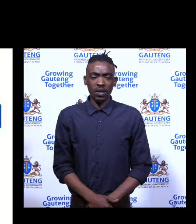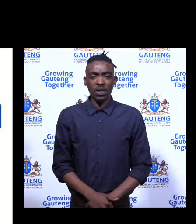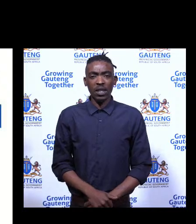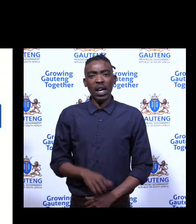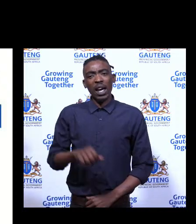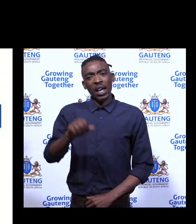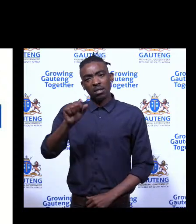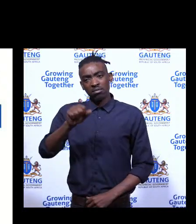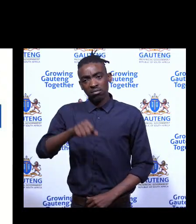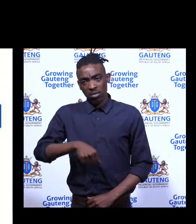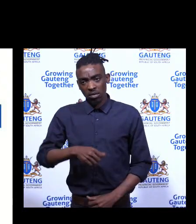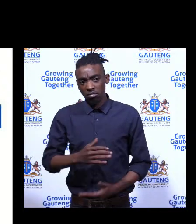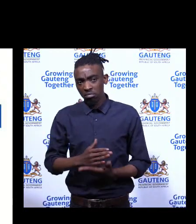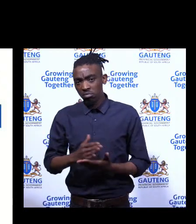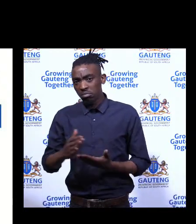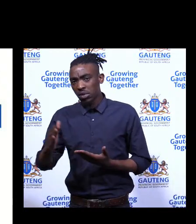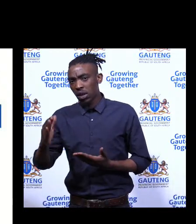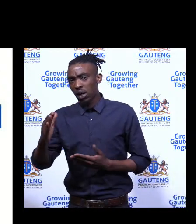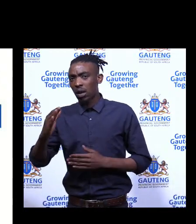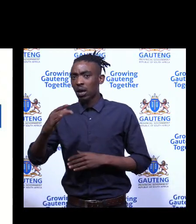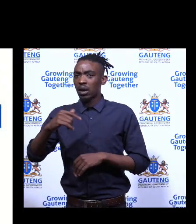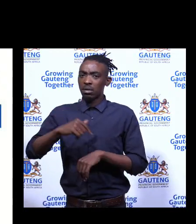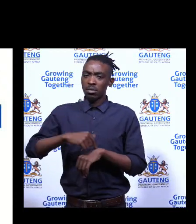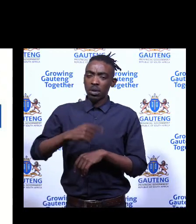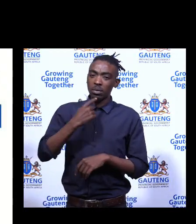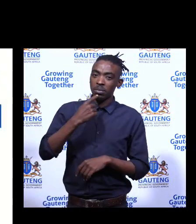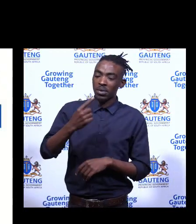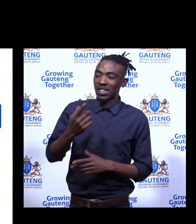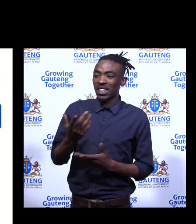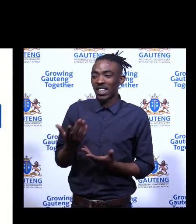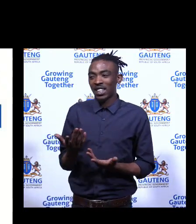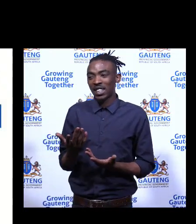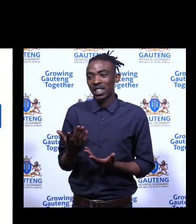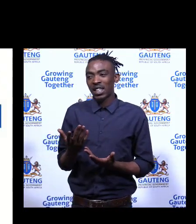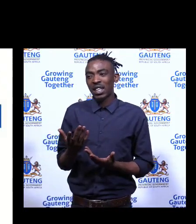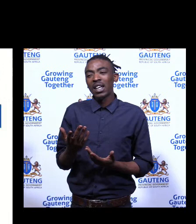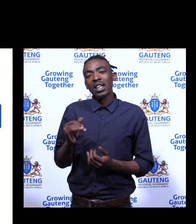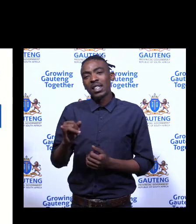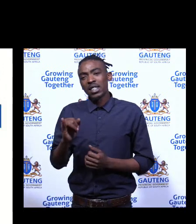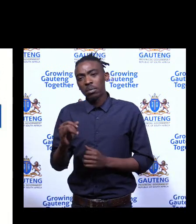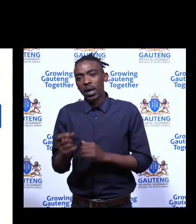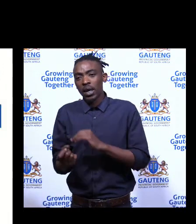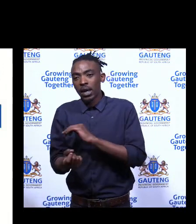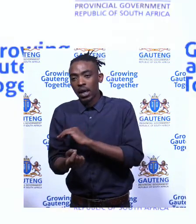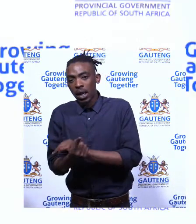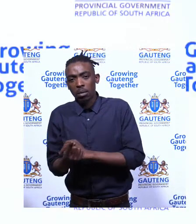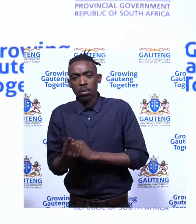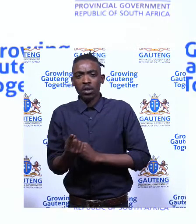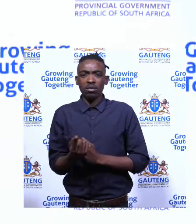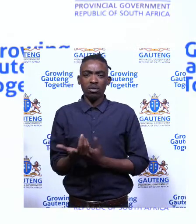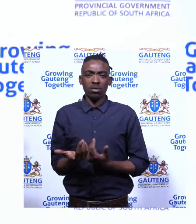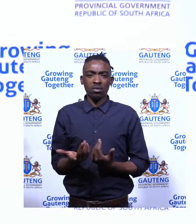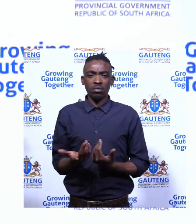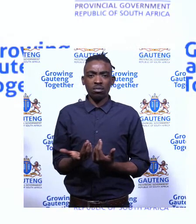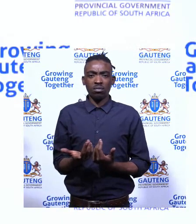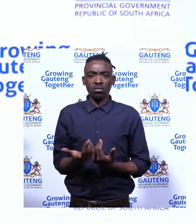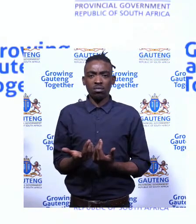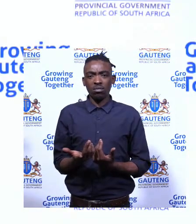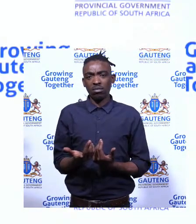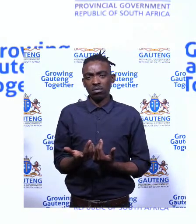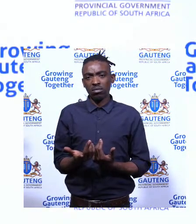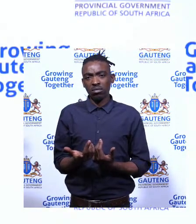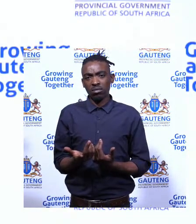say, to you as the community, to say that we have at this point in time,